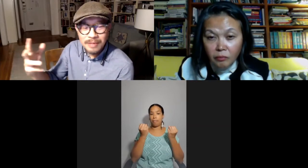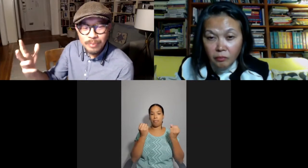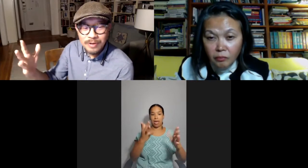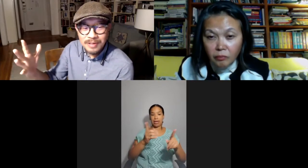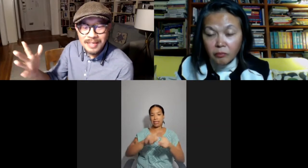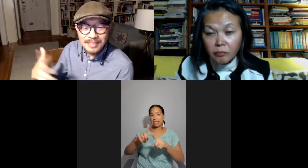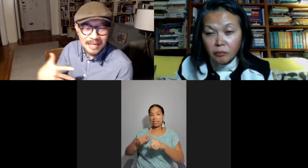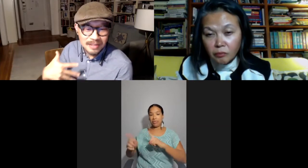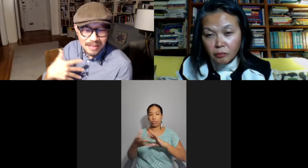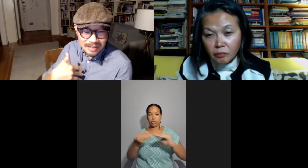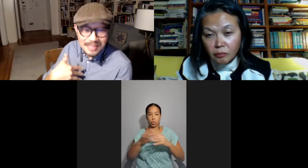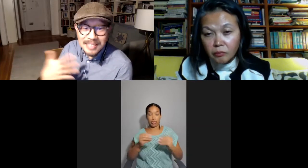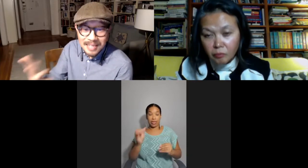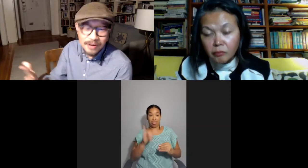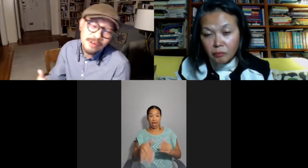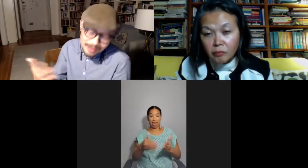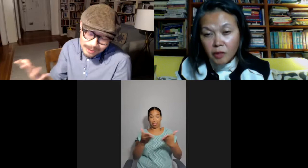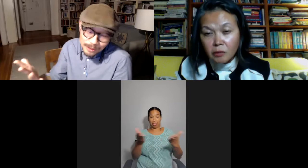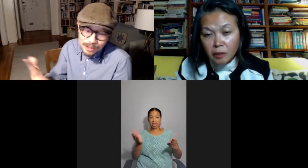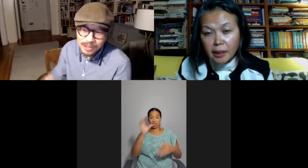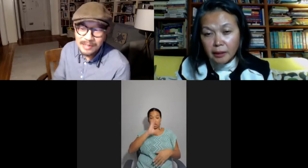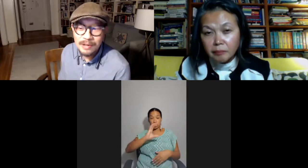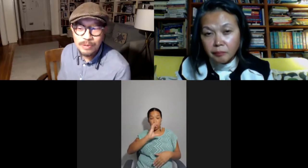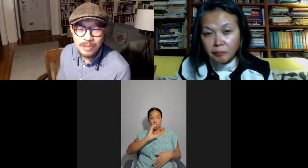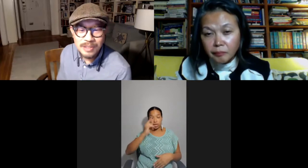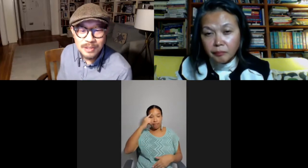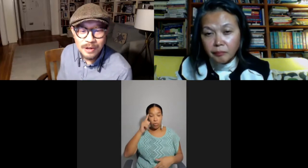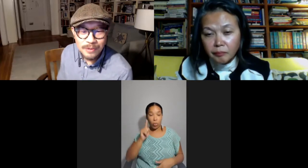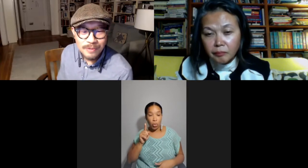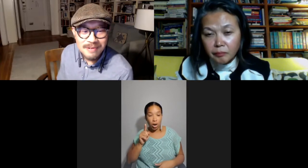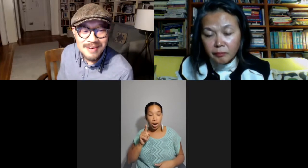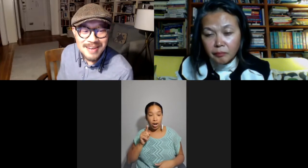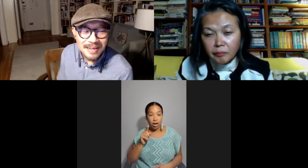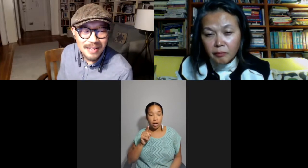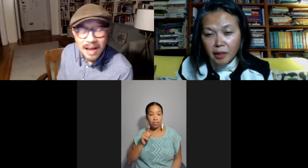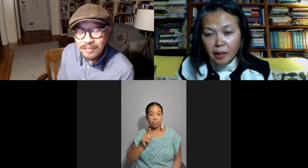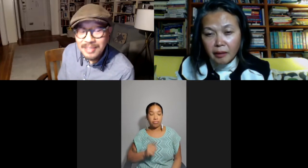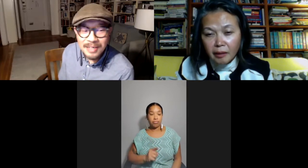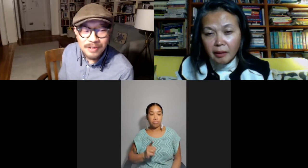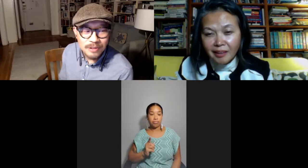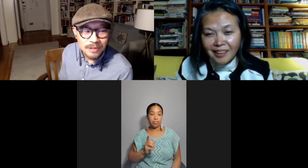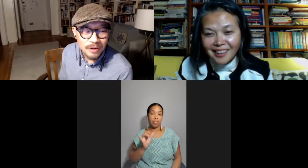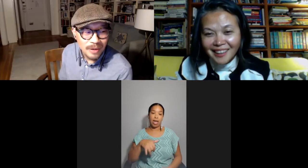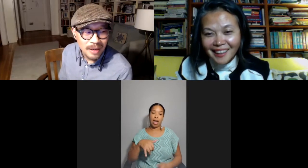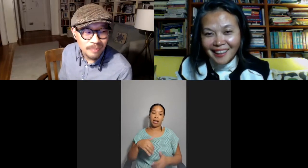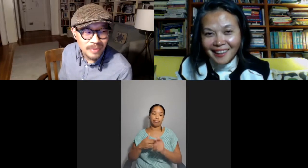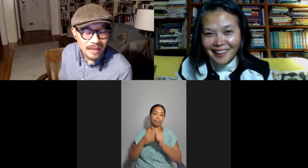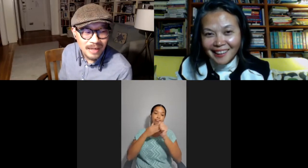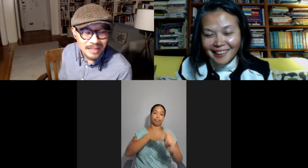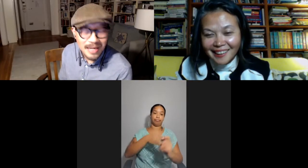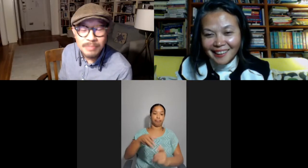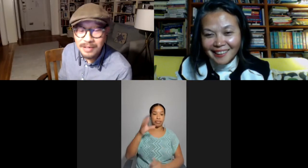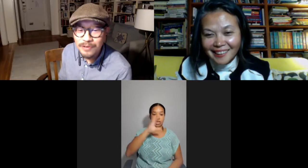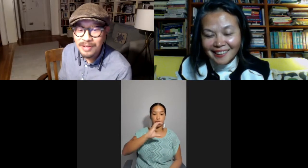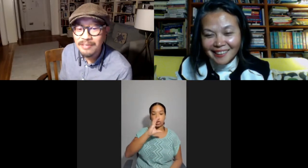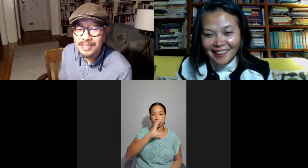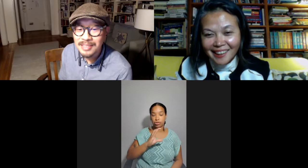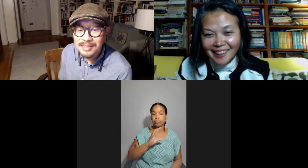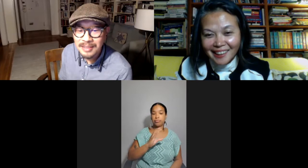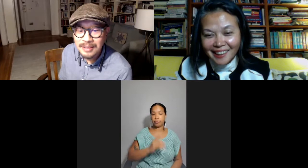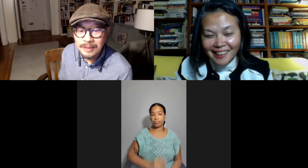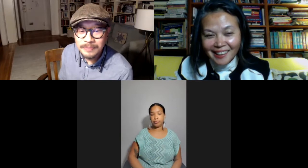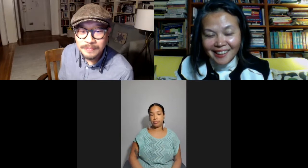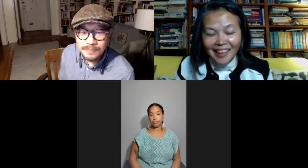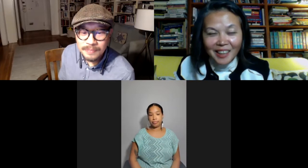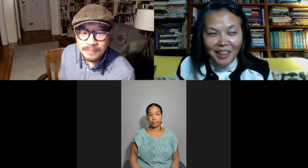almost unimportant. It's that seeking or that search, which mm-hmm. is so novelistic or so tempting for the